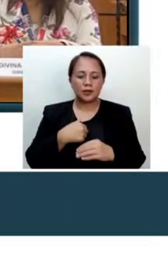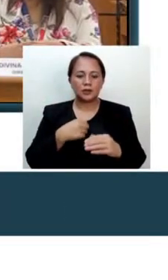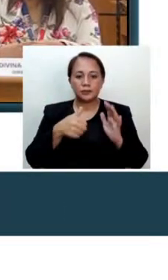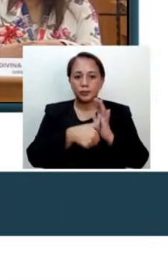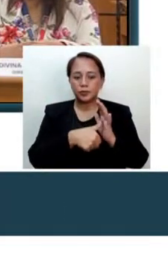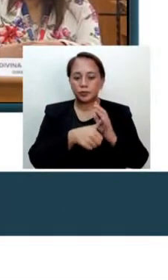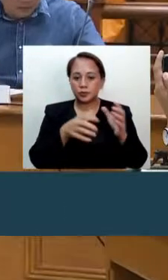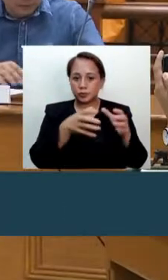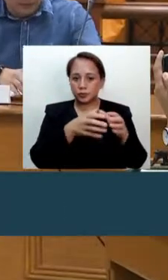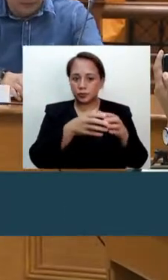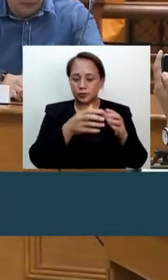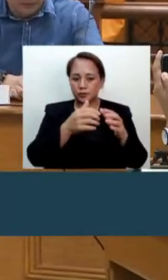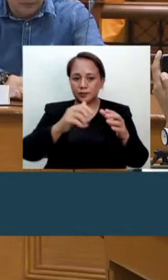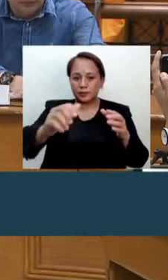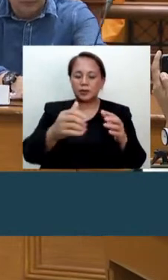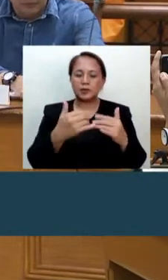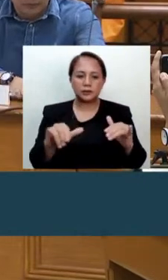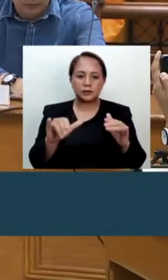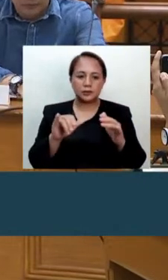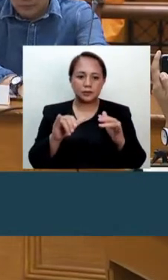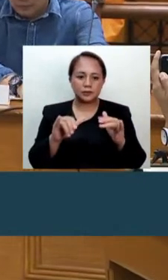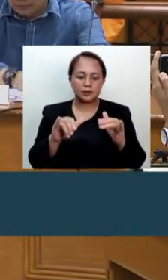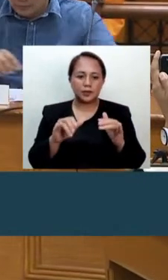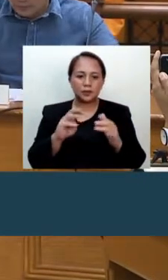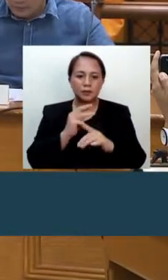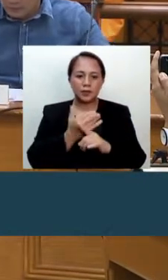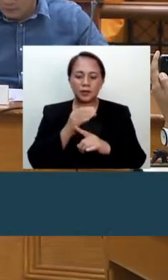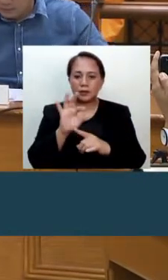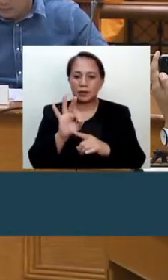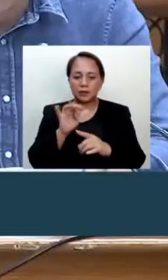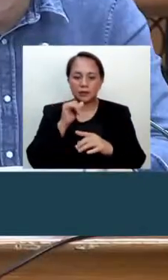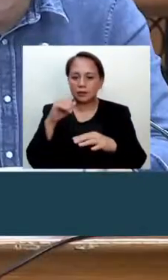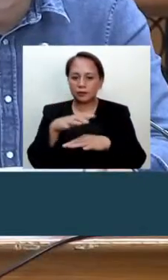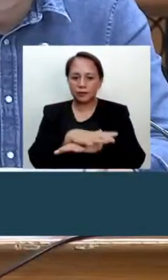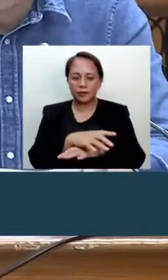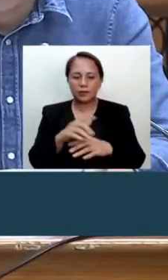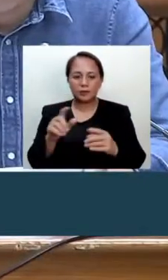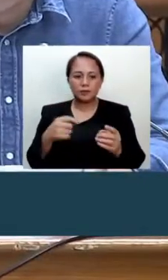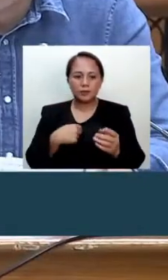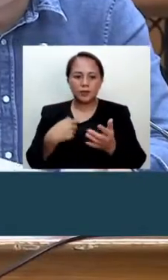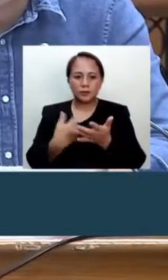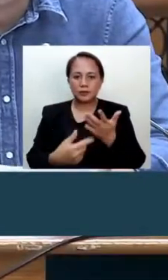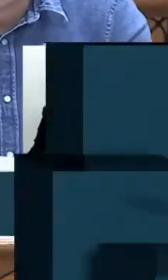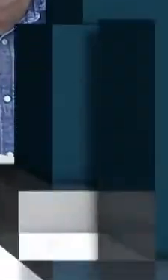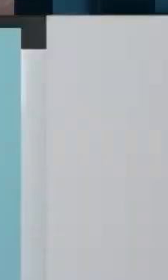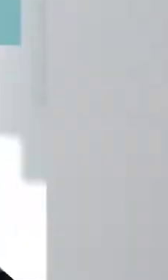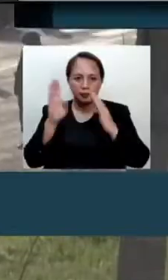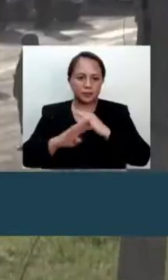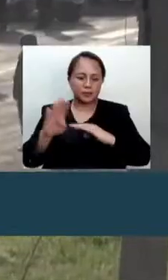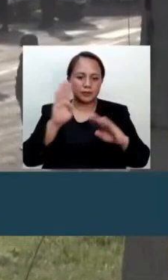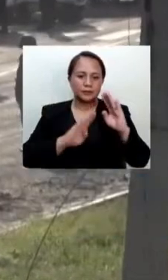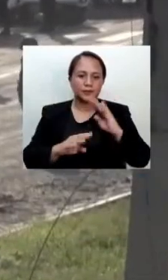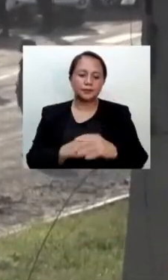its preparations for the May 9 elections are not affected by the debate fiasco.